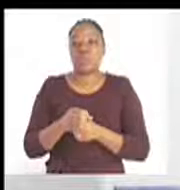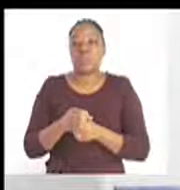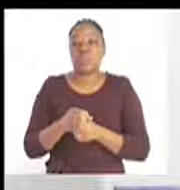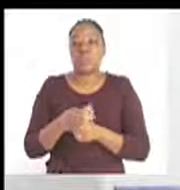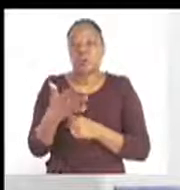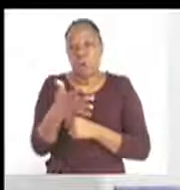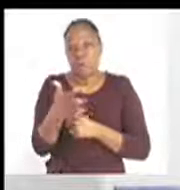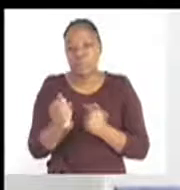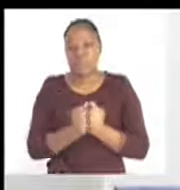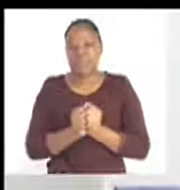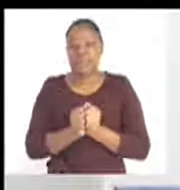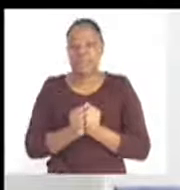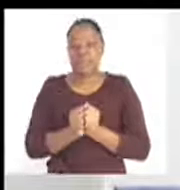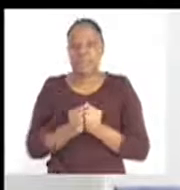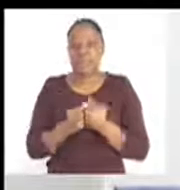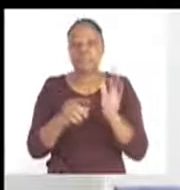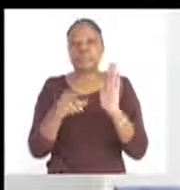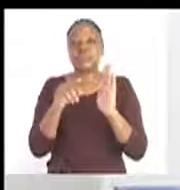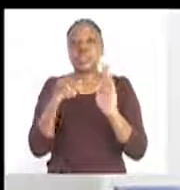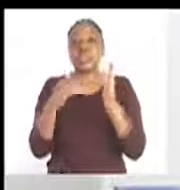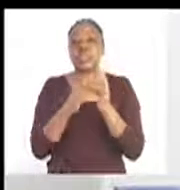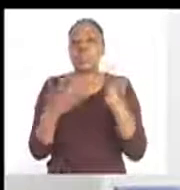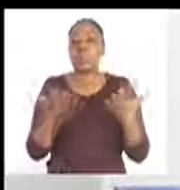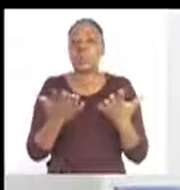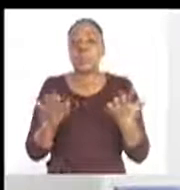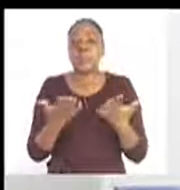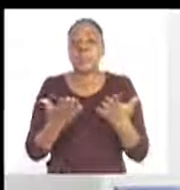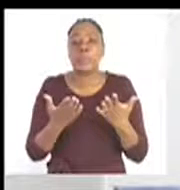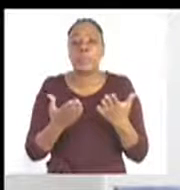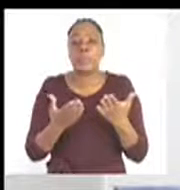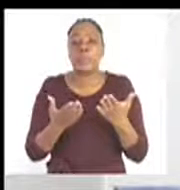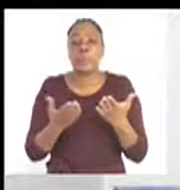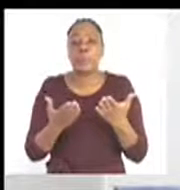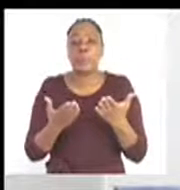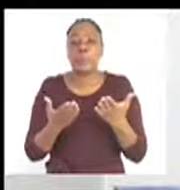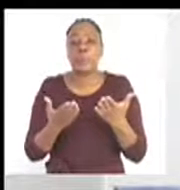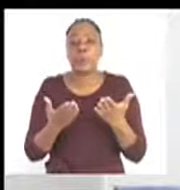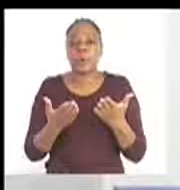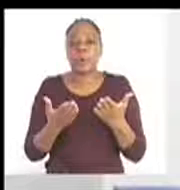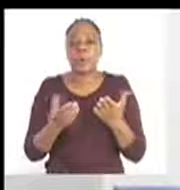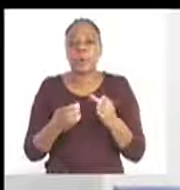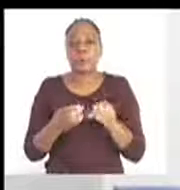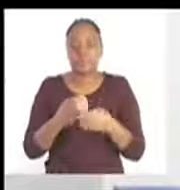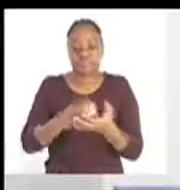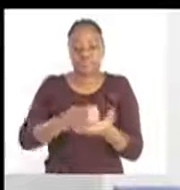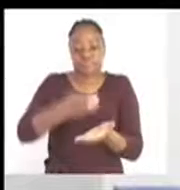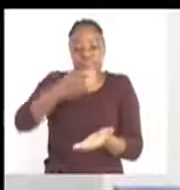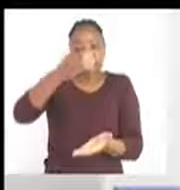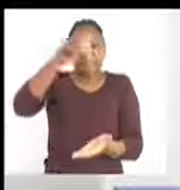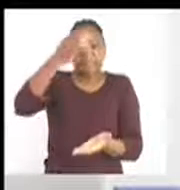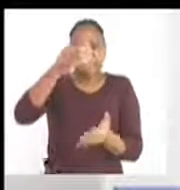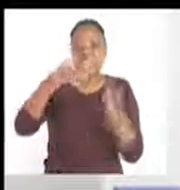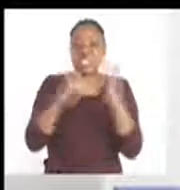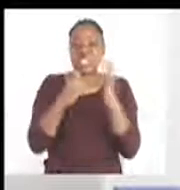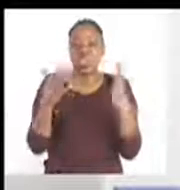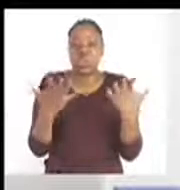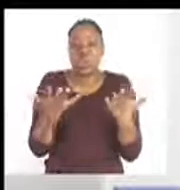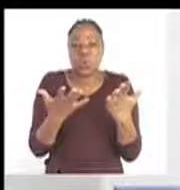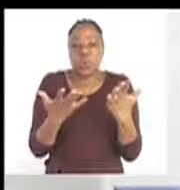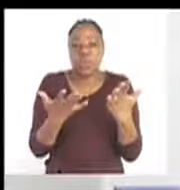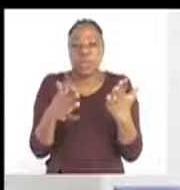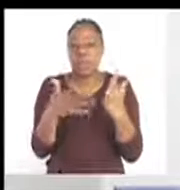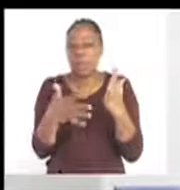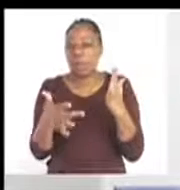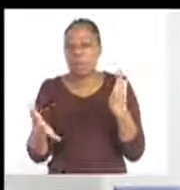up. Very good. Now he is going to take a marker and he is going